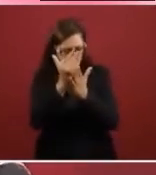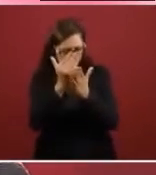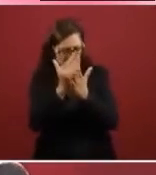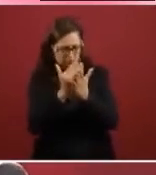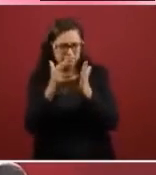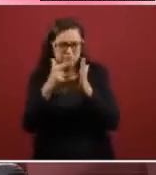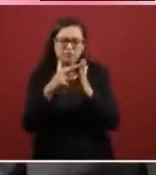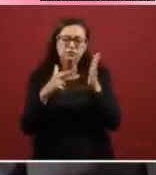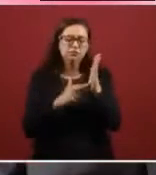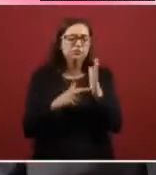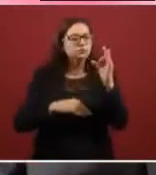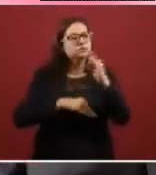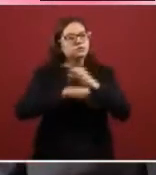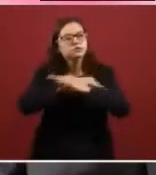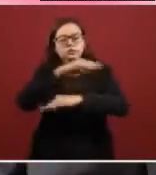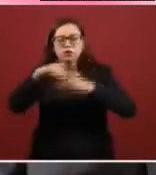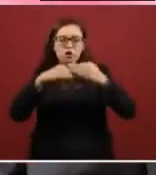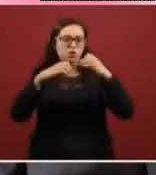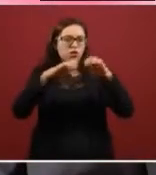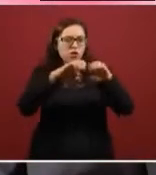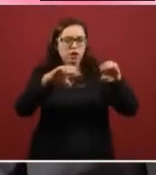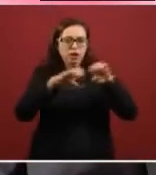the consulates and all their